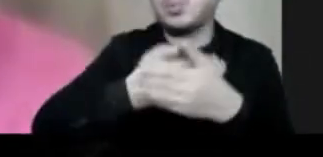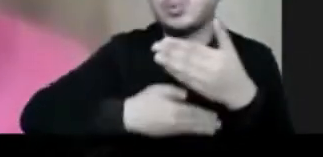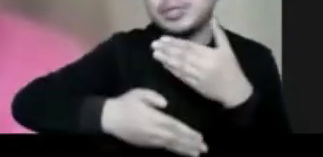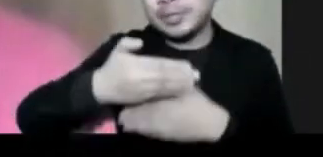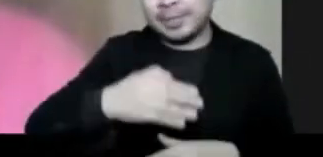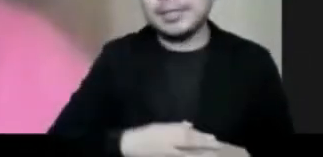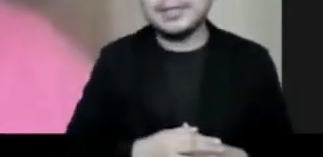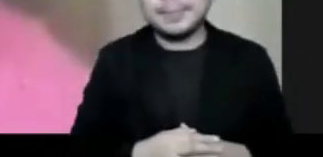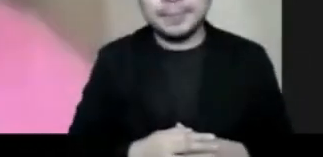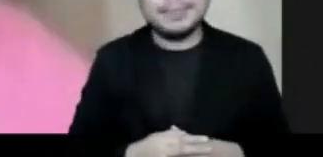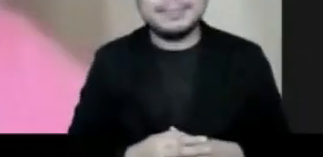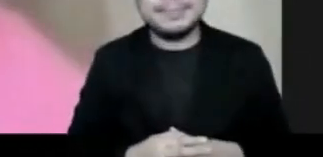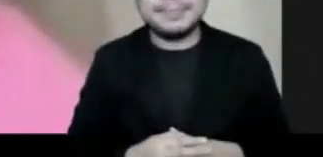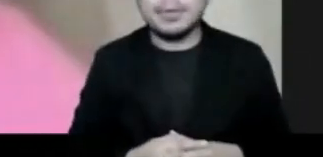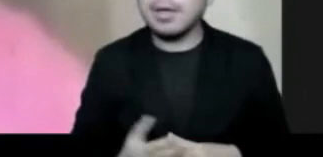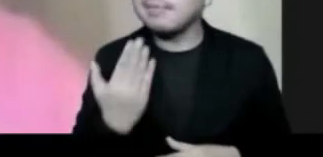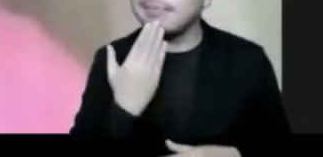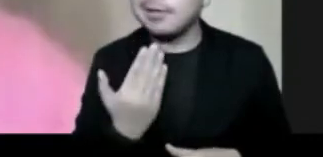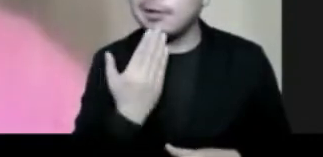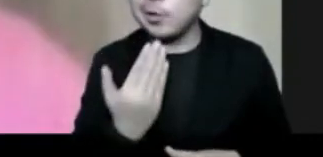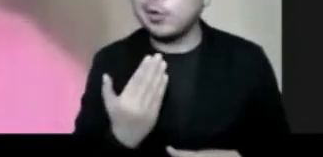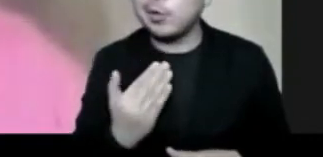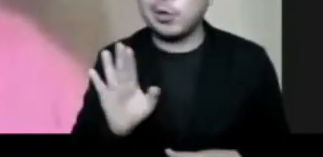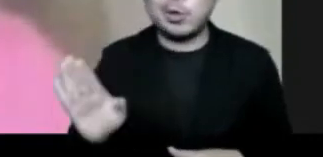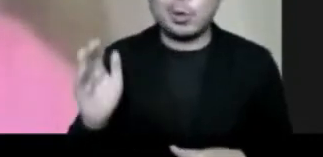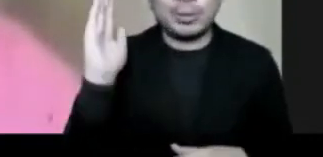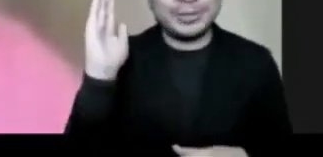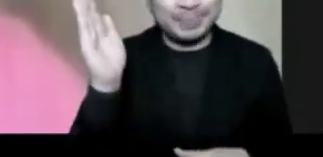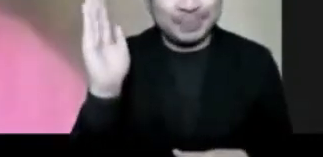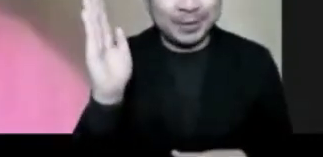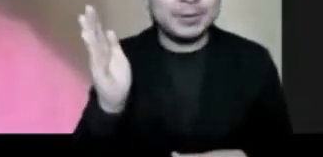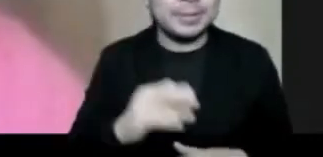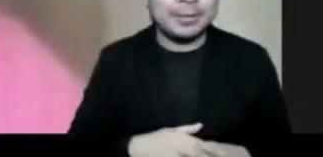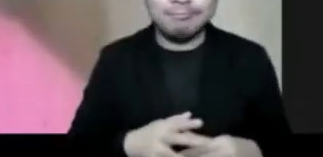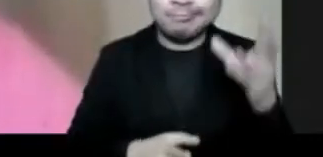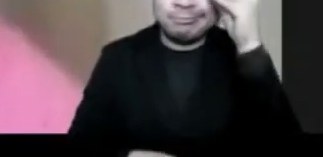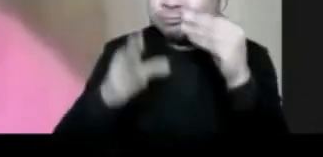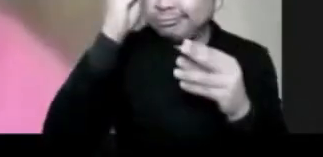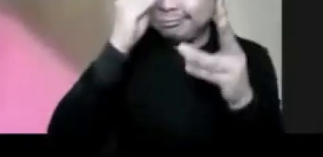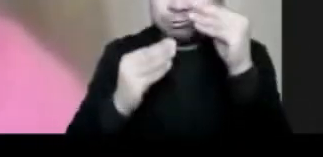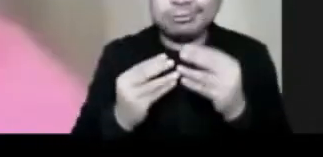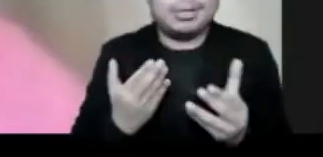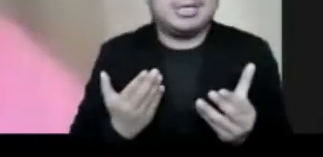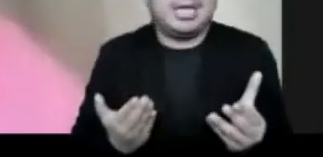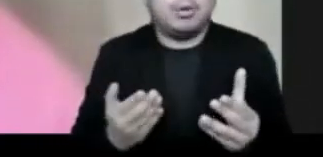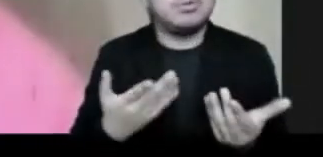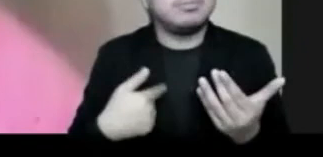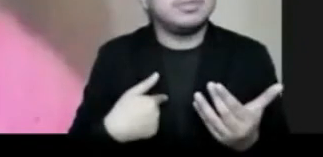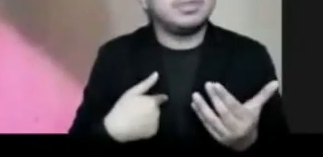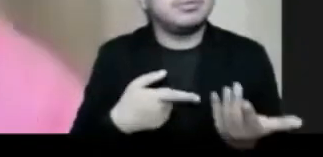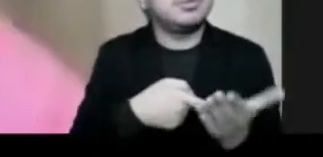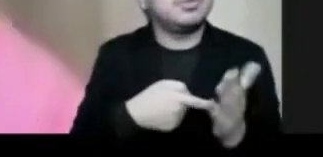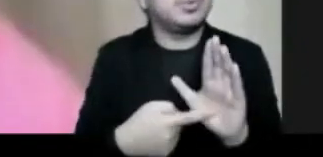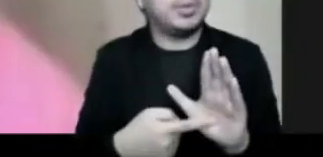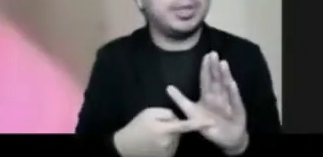very much for our esteemed speakers, and we learned a lot from you today. I would like to present my colleague, Mr. Talal Waheed.